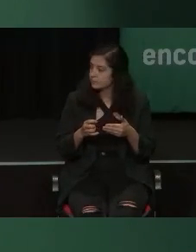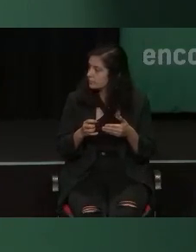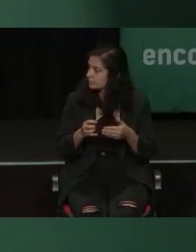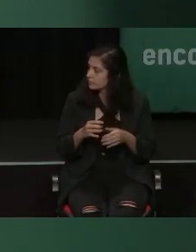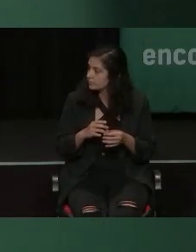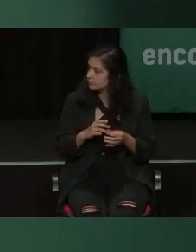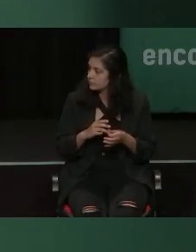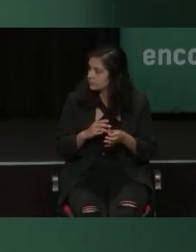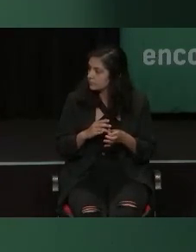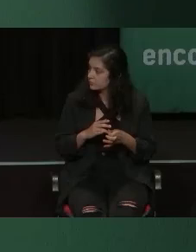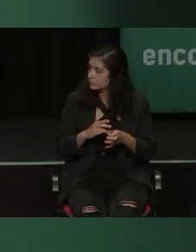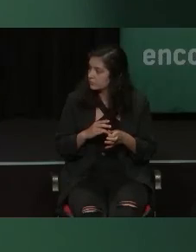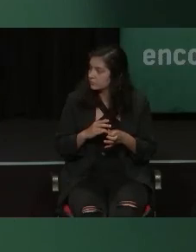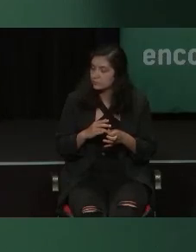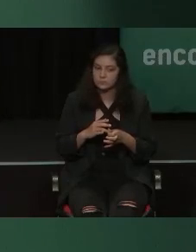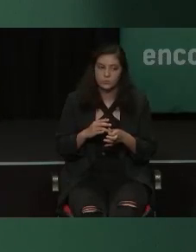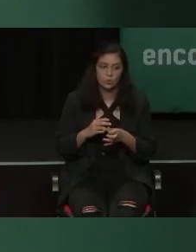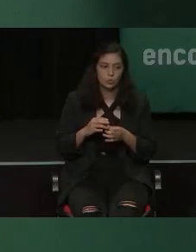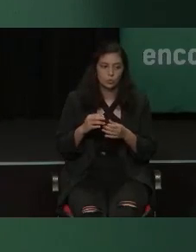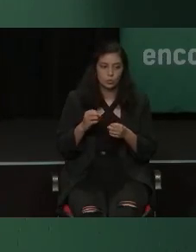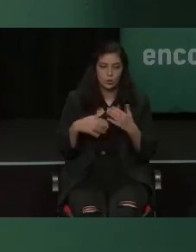assess then the health state.